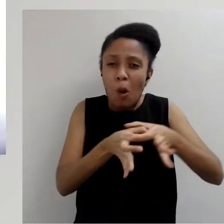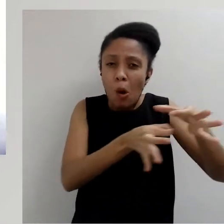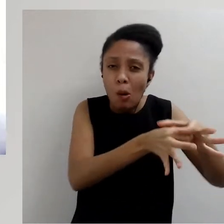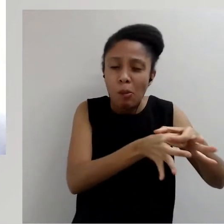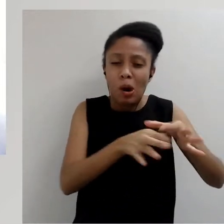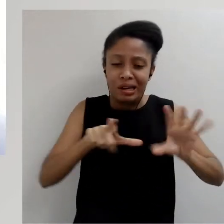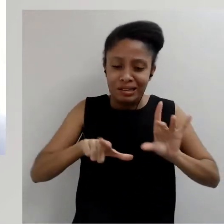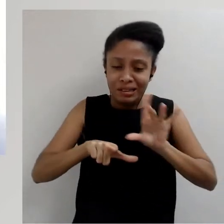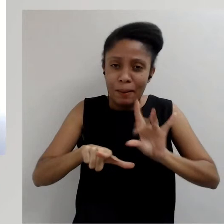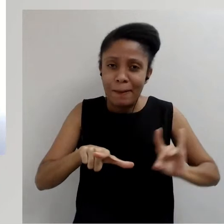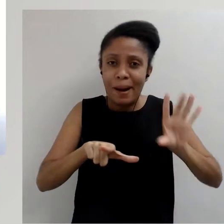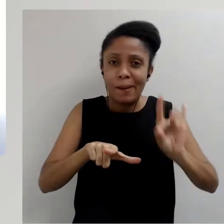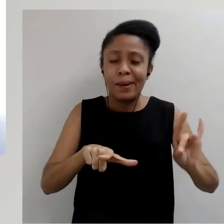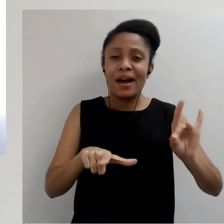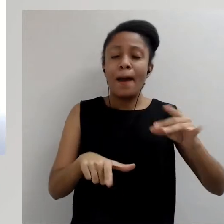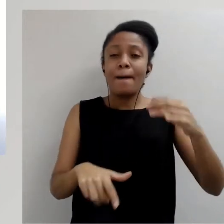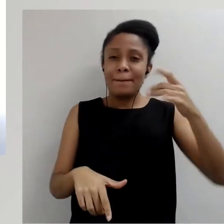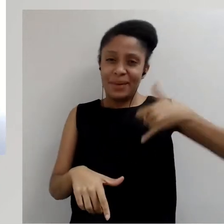with